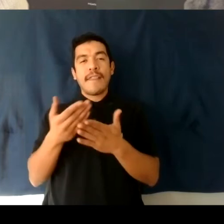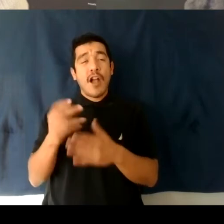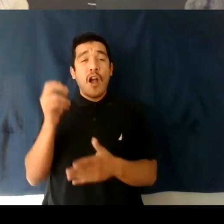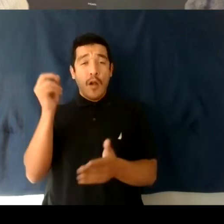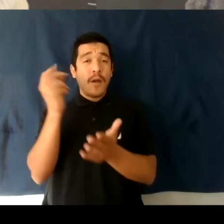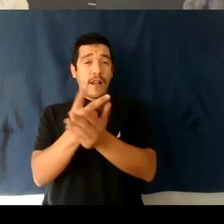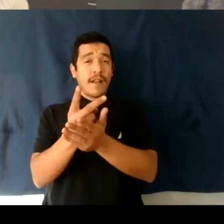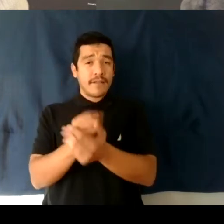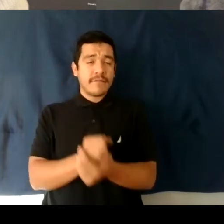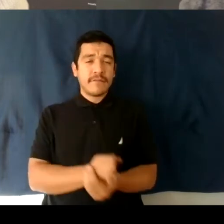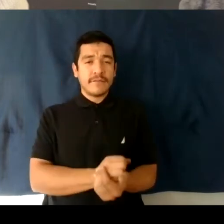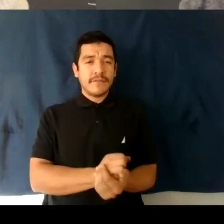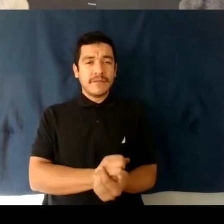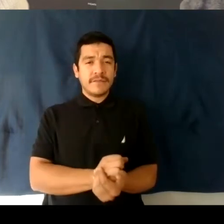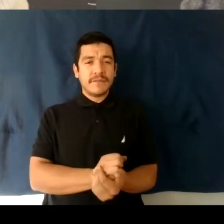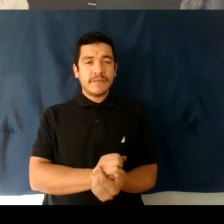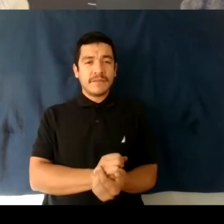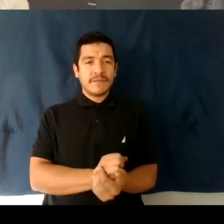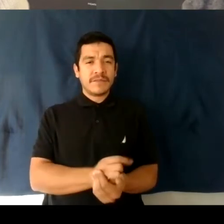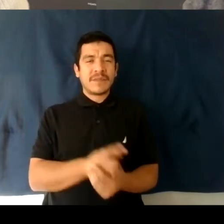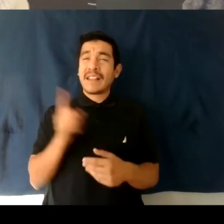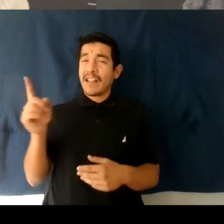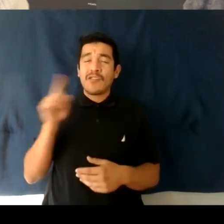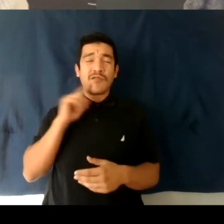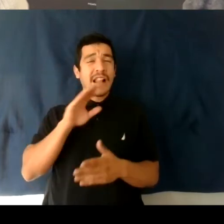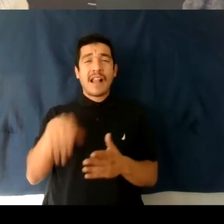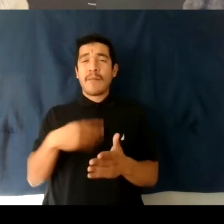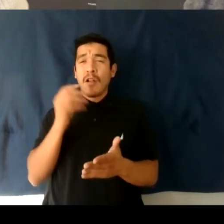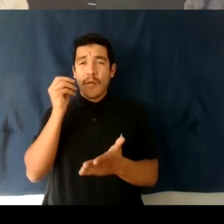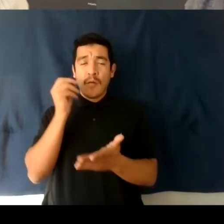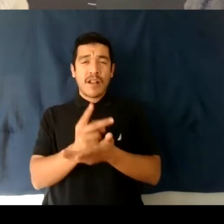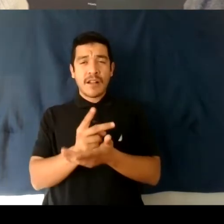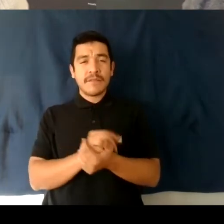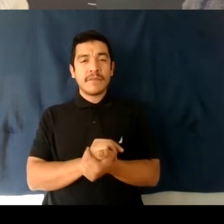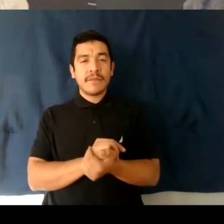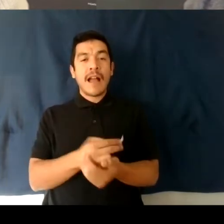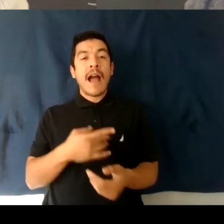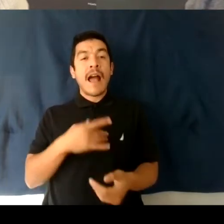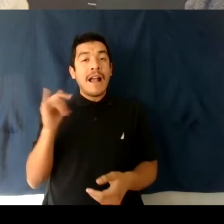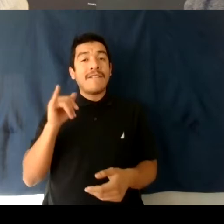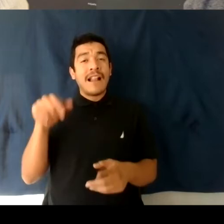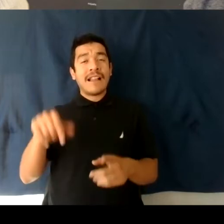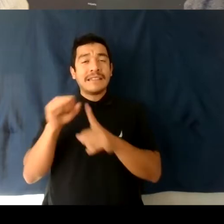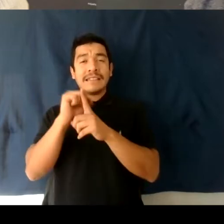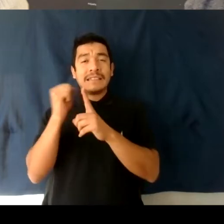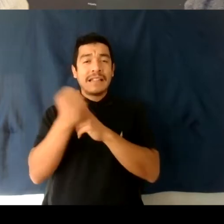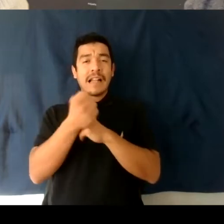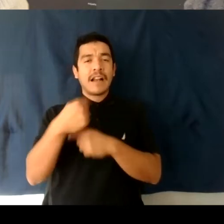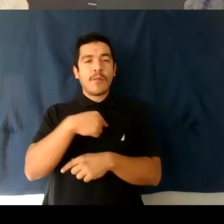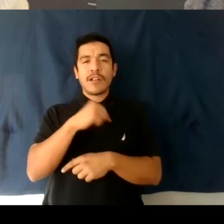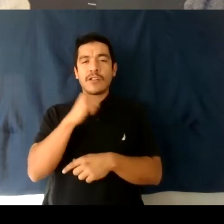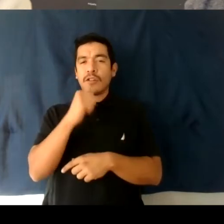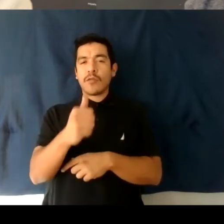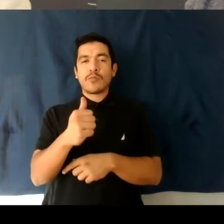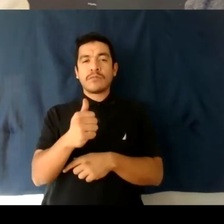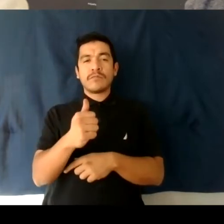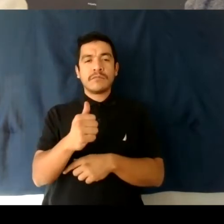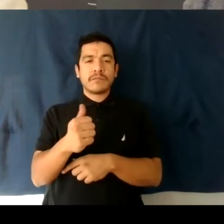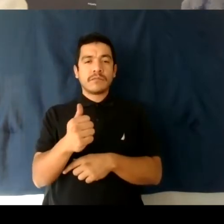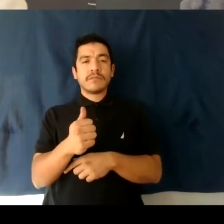okay. They're completely okay. And I feel like as a society, we don't, you